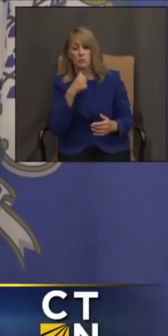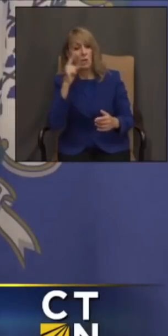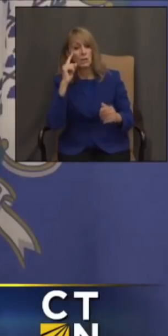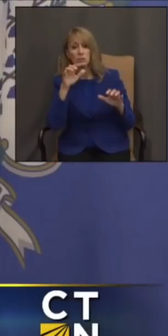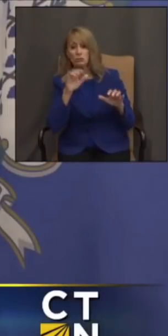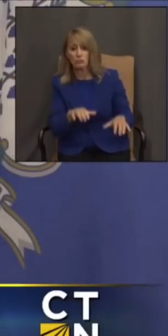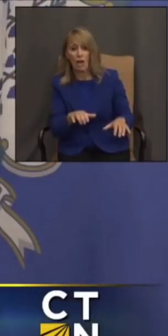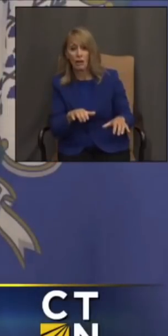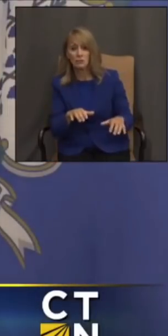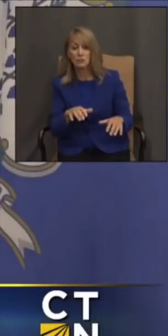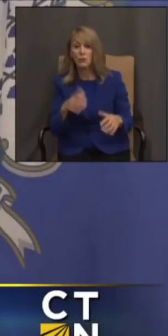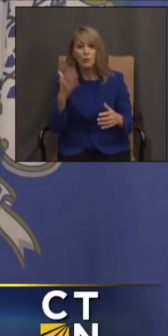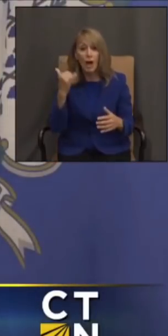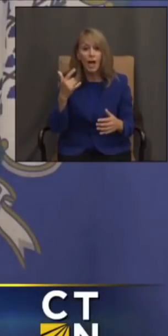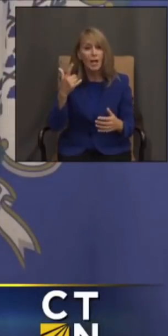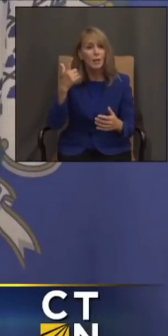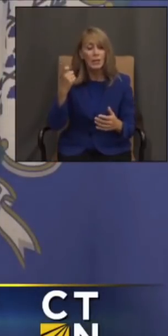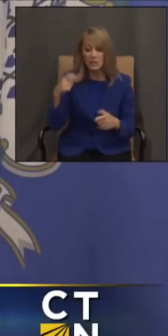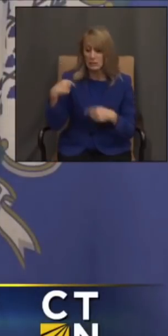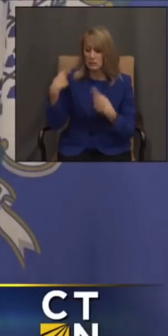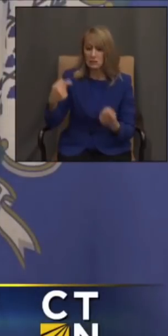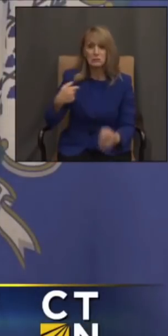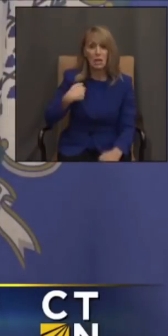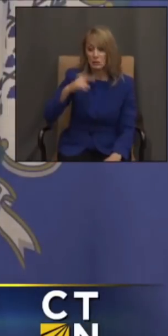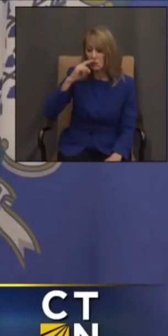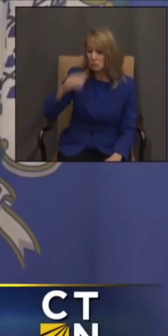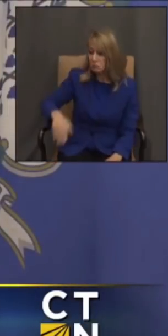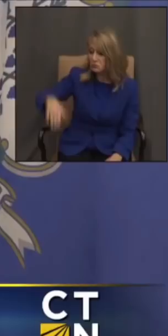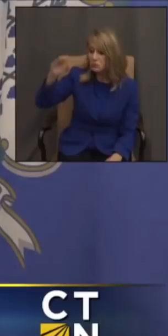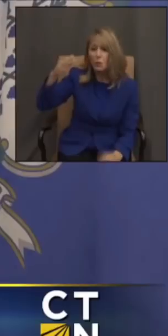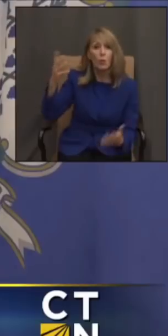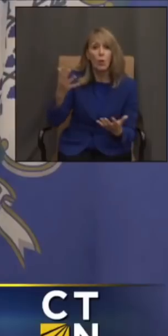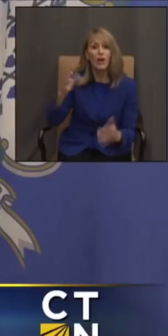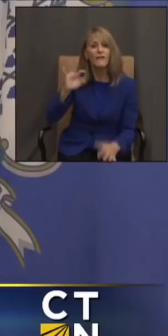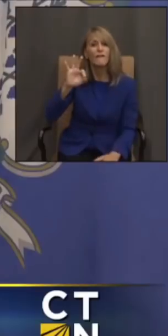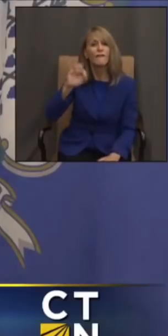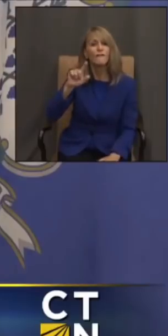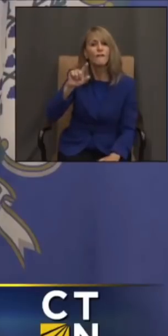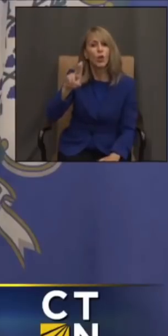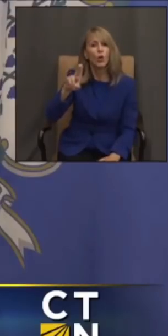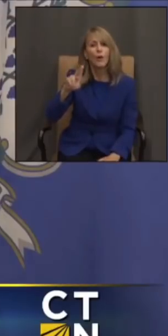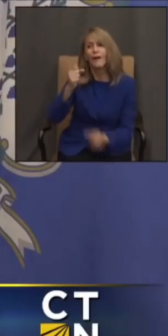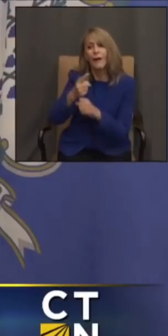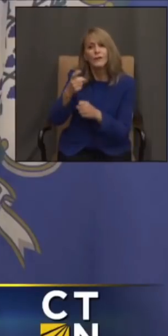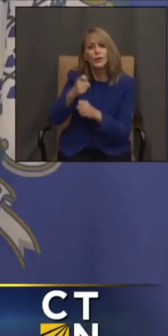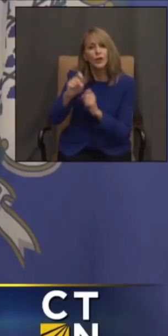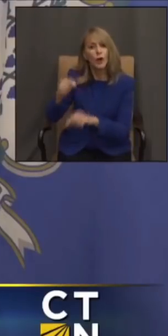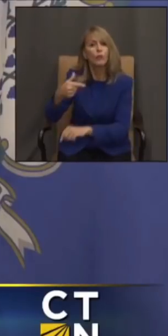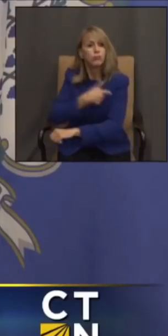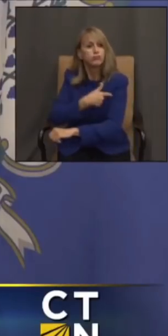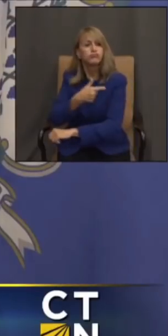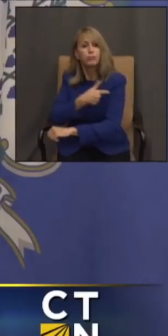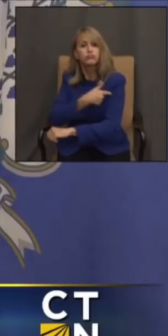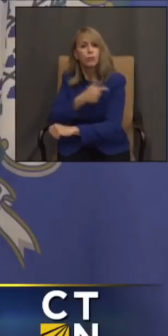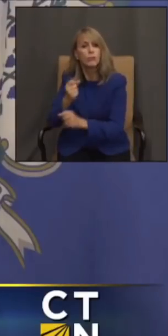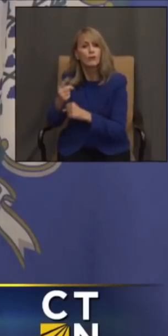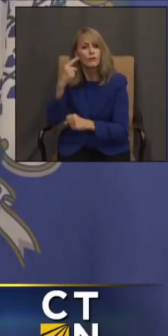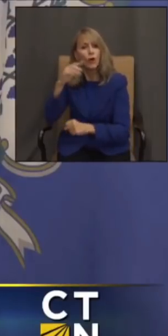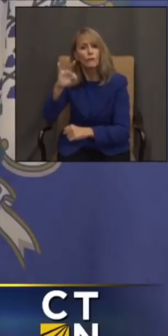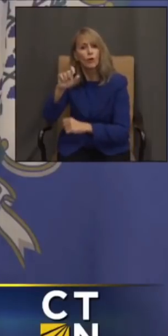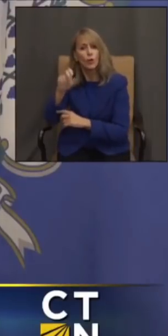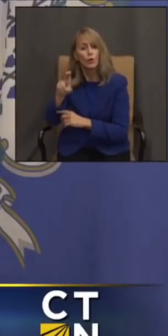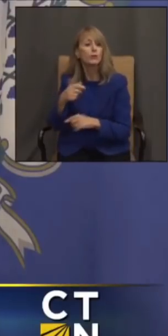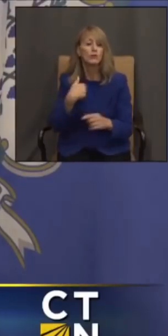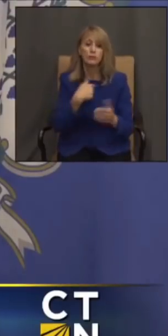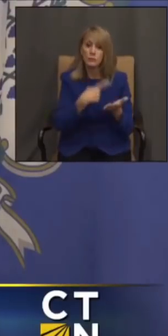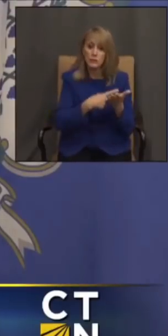annual flu vaccines since I was a kid. And we've certainly talked to the Pfizer and Moderna